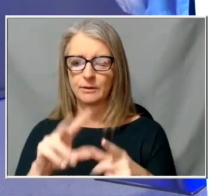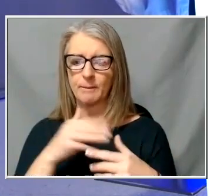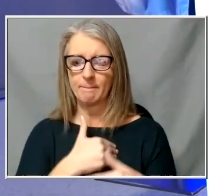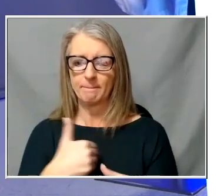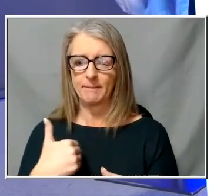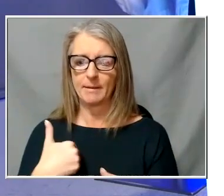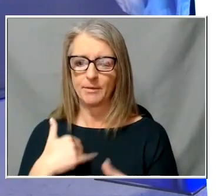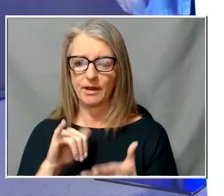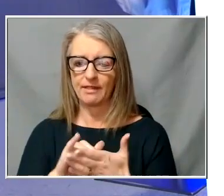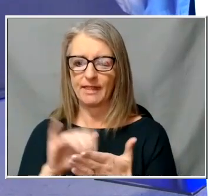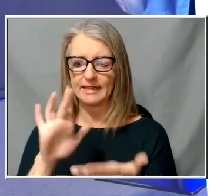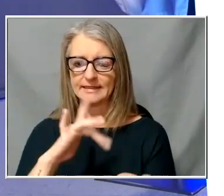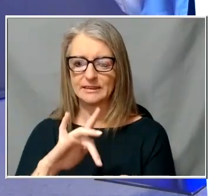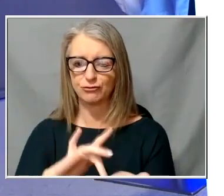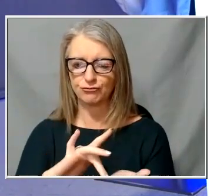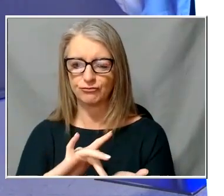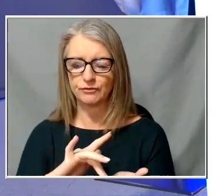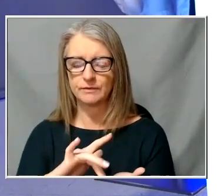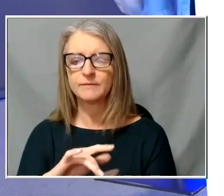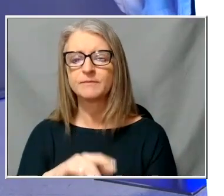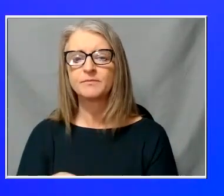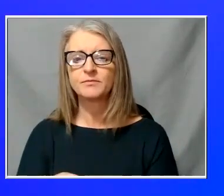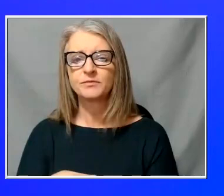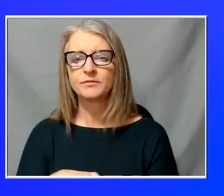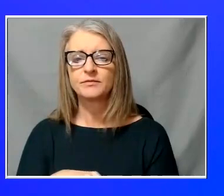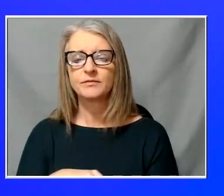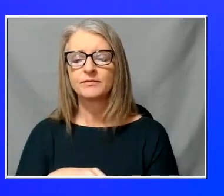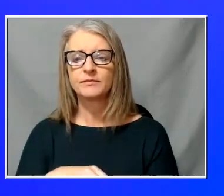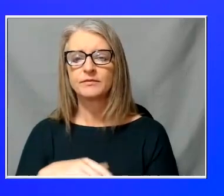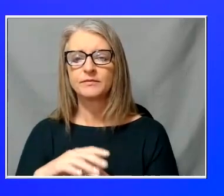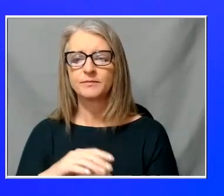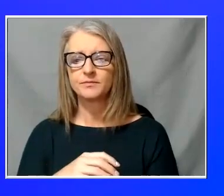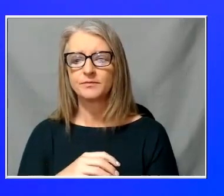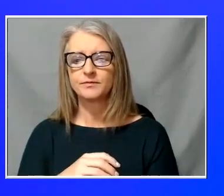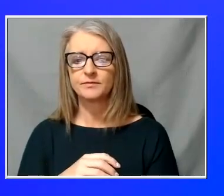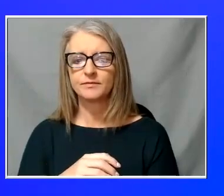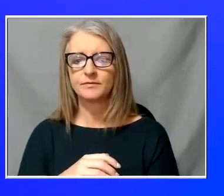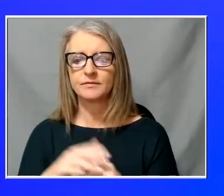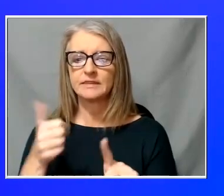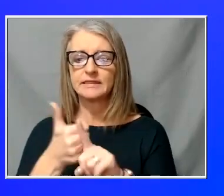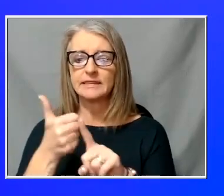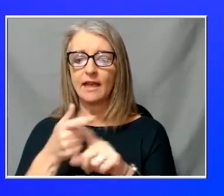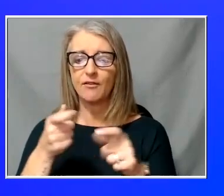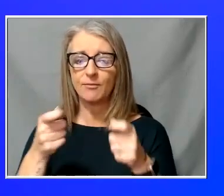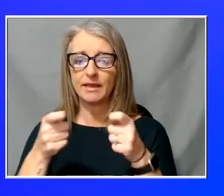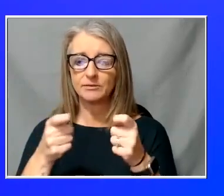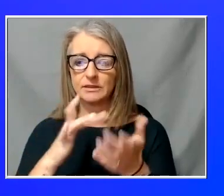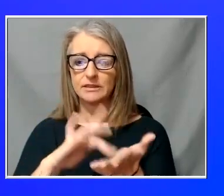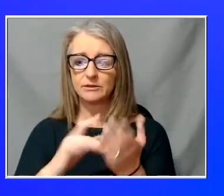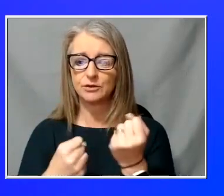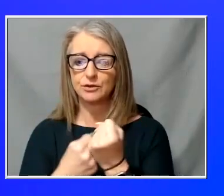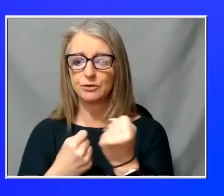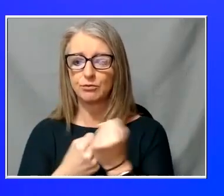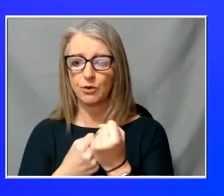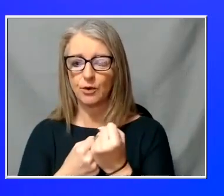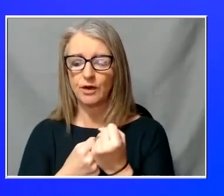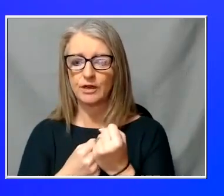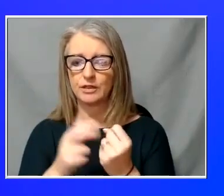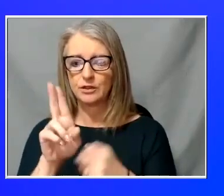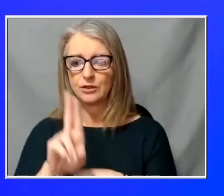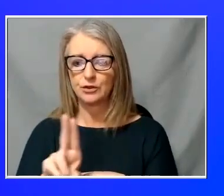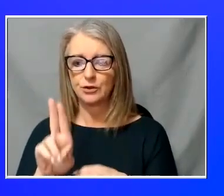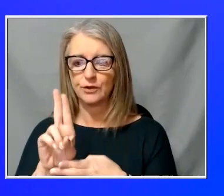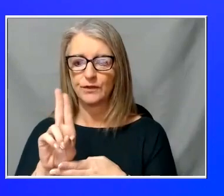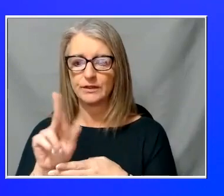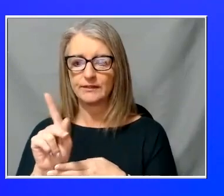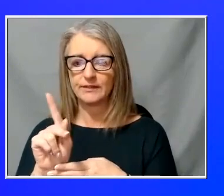at the Cray Center? So the Cray Diabetes Self-Management Center support the University of Kansas Health